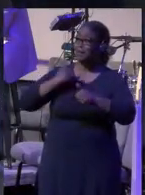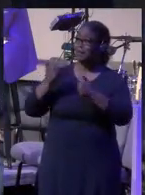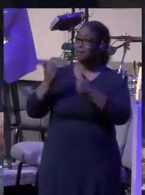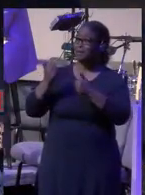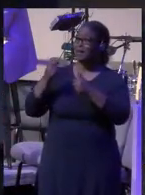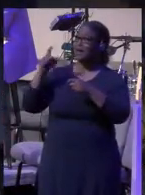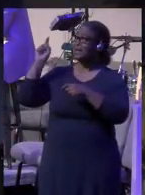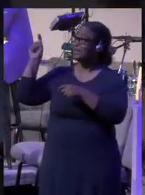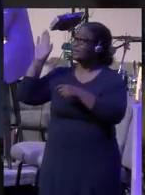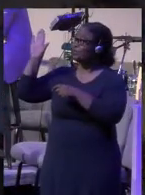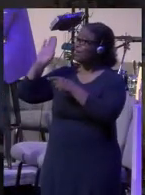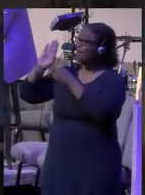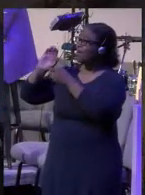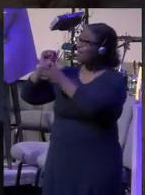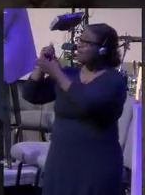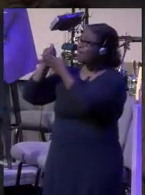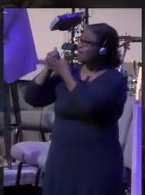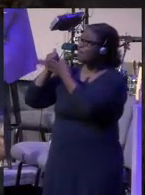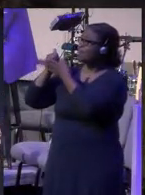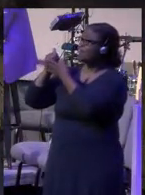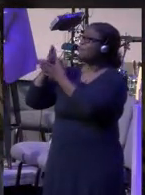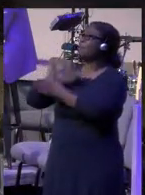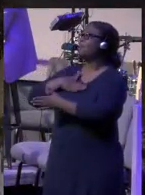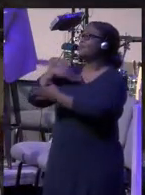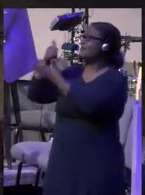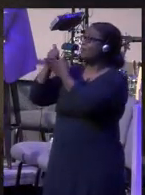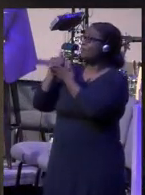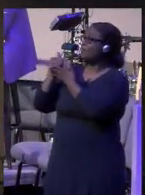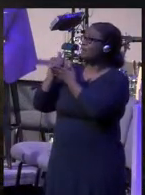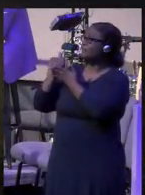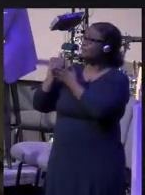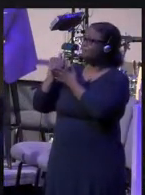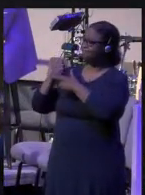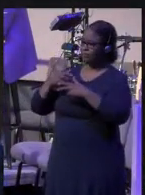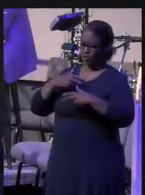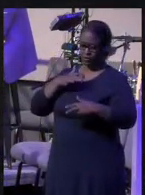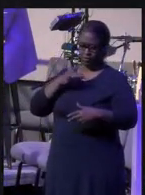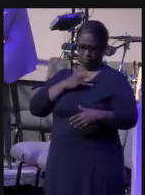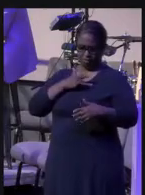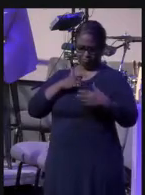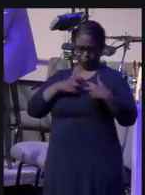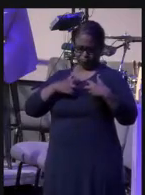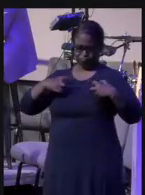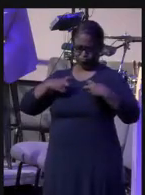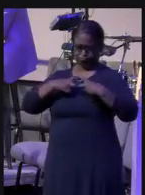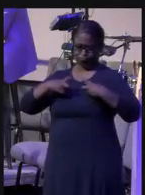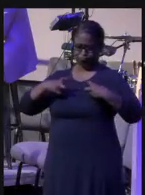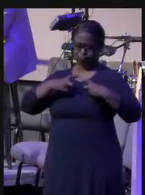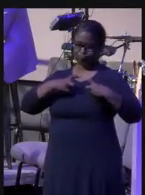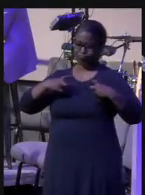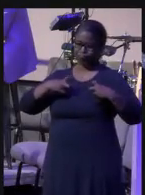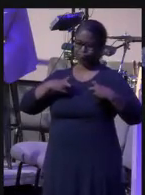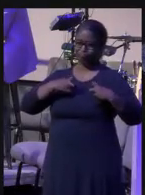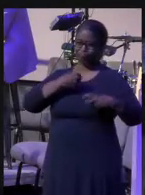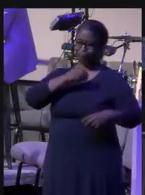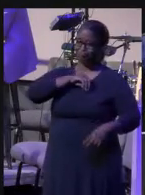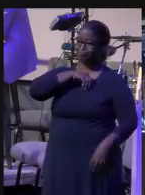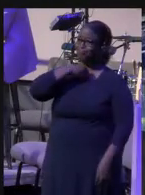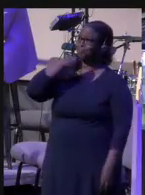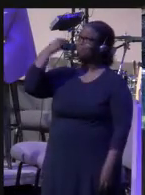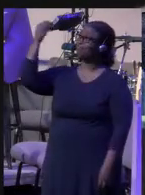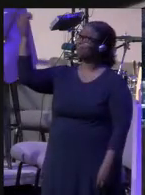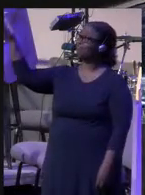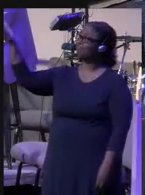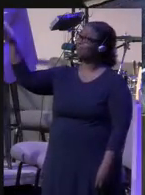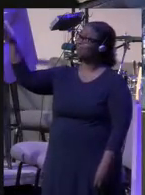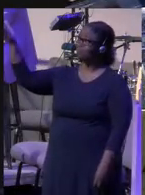need your help in it. I want you to tell Him something. Be vulnerable to the Lord just for a moment, and allow God to join you in your